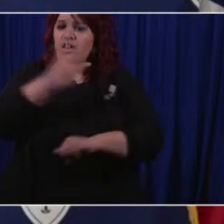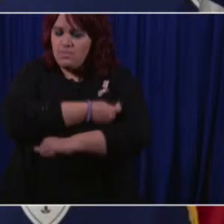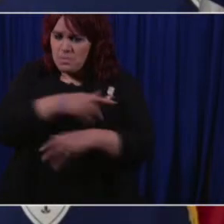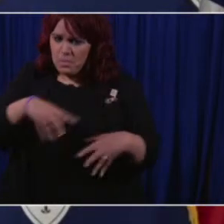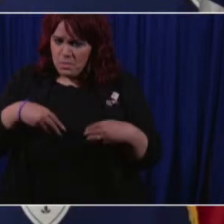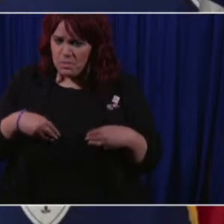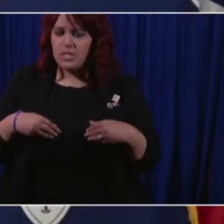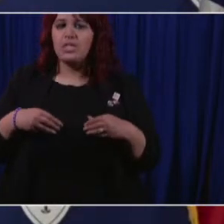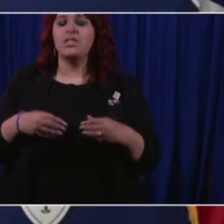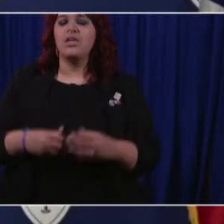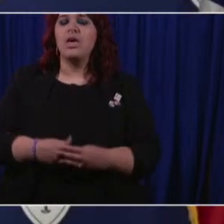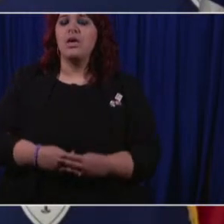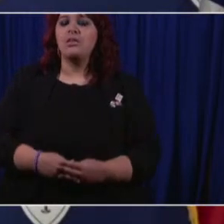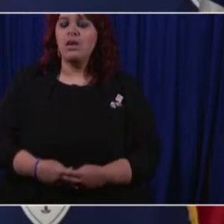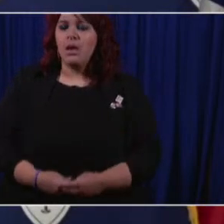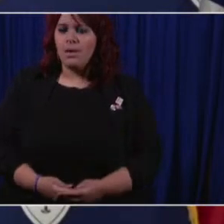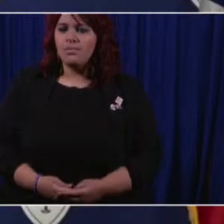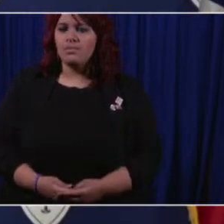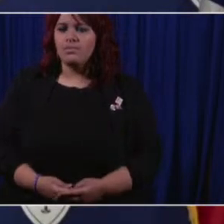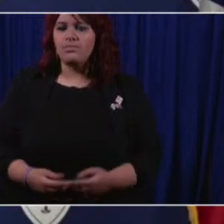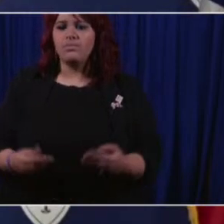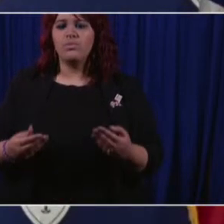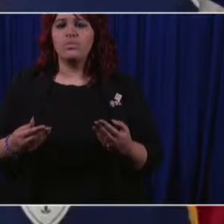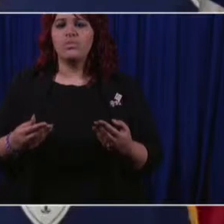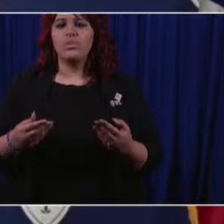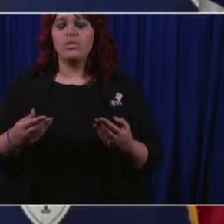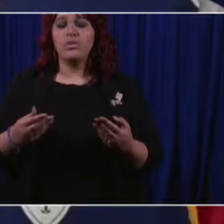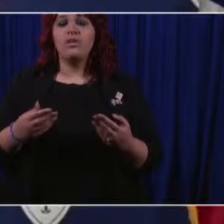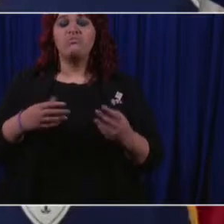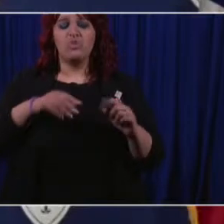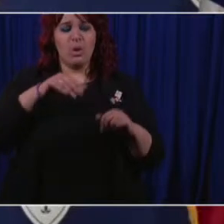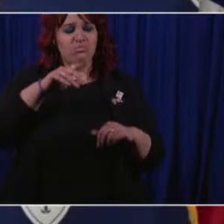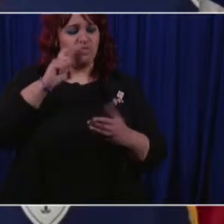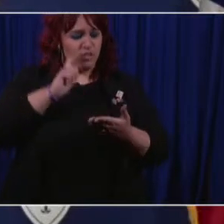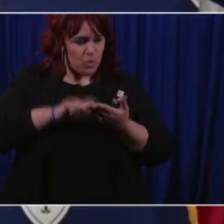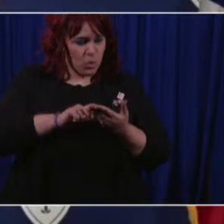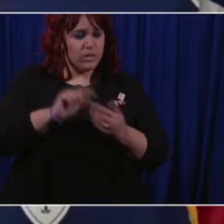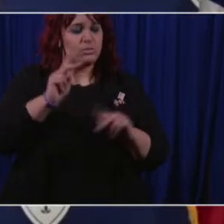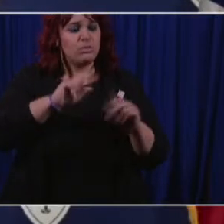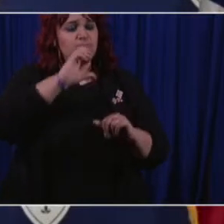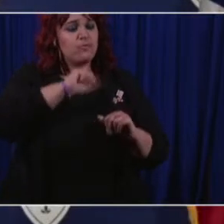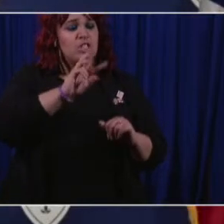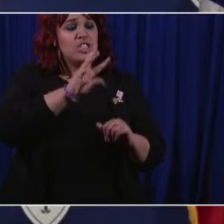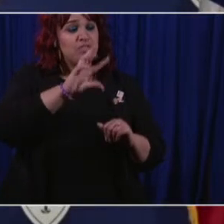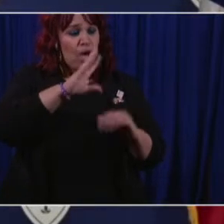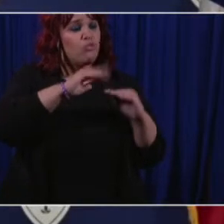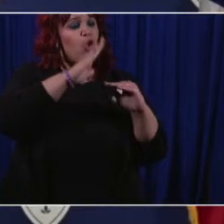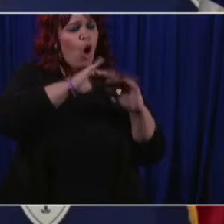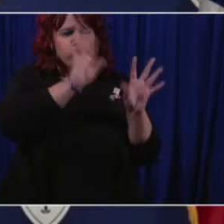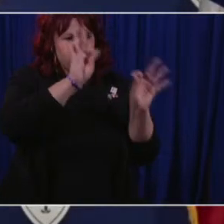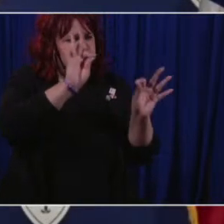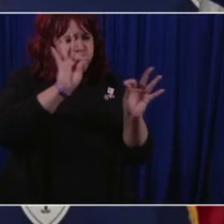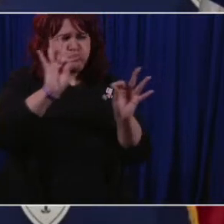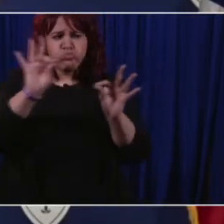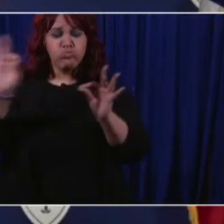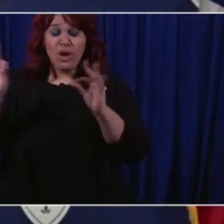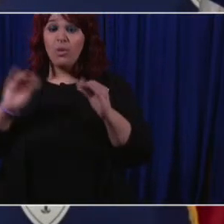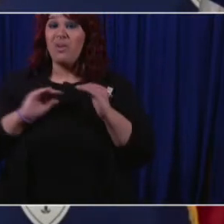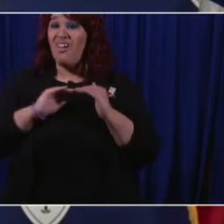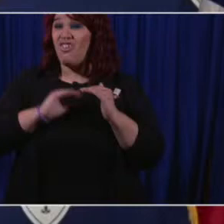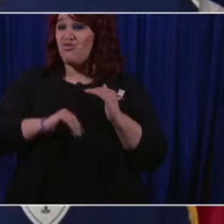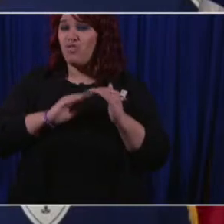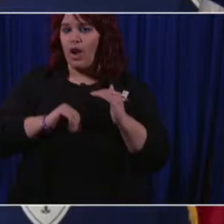65. What's the problem with the people under 65? What are we seeing in common? What is the common denominator for people that